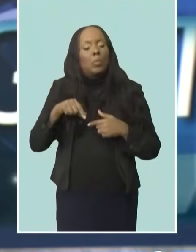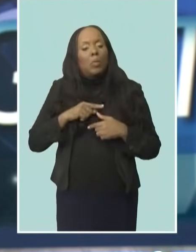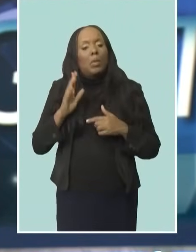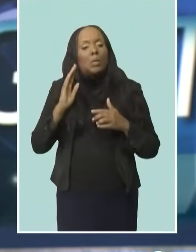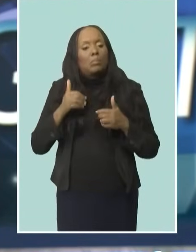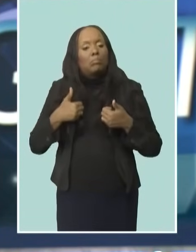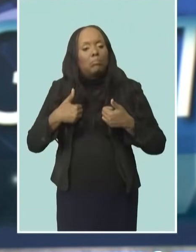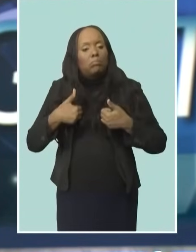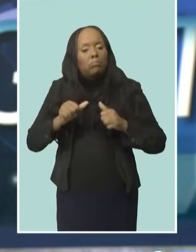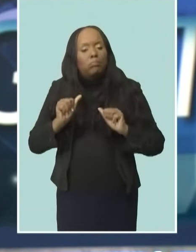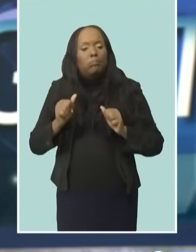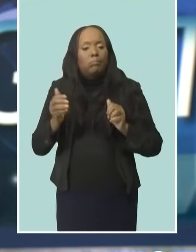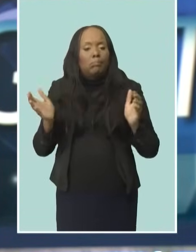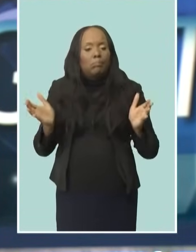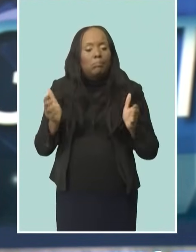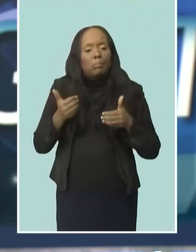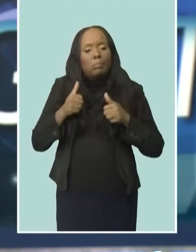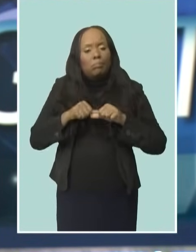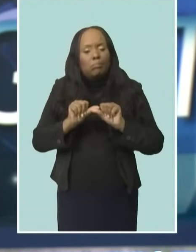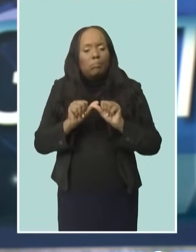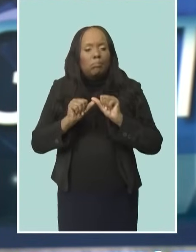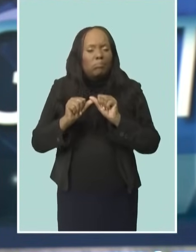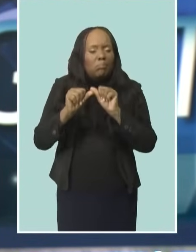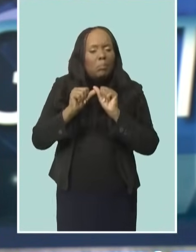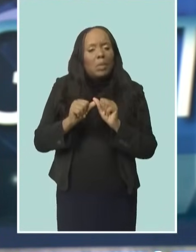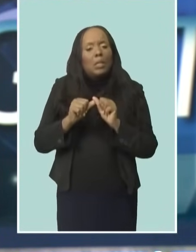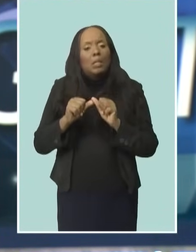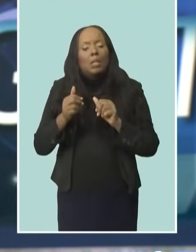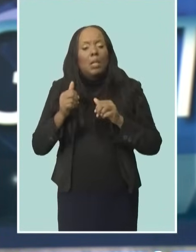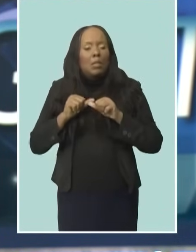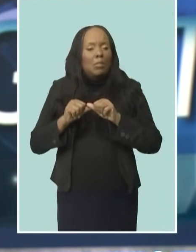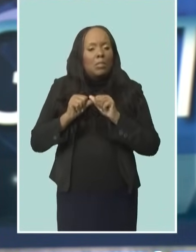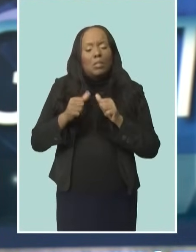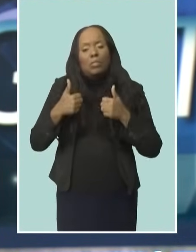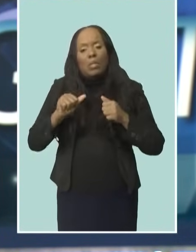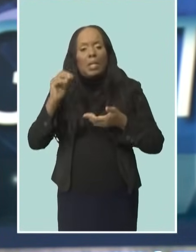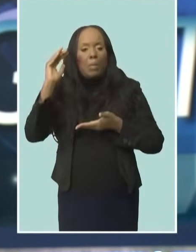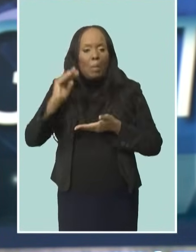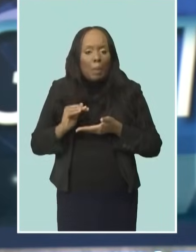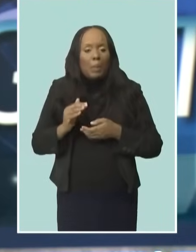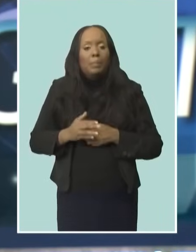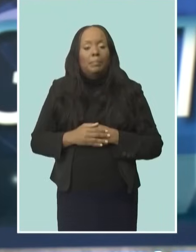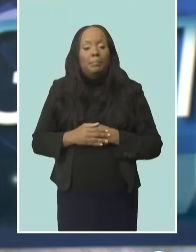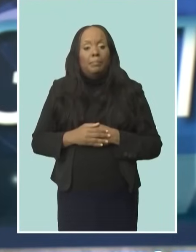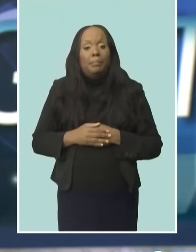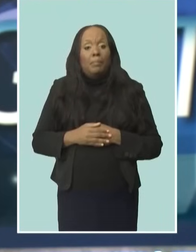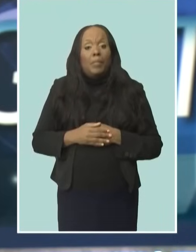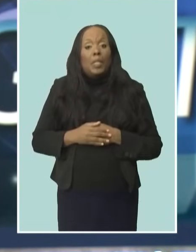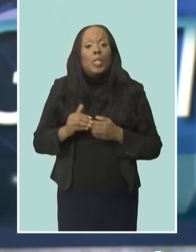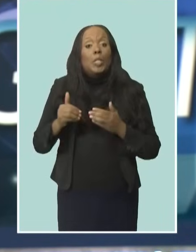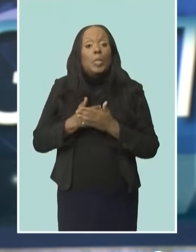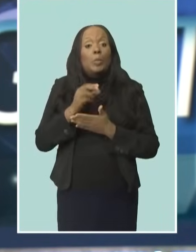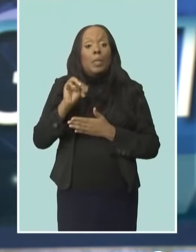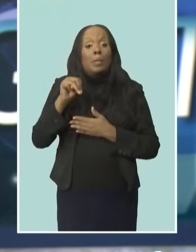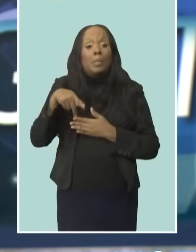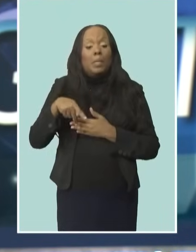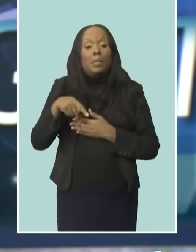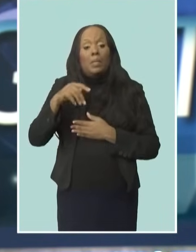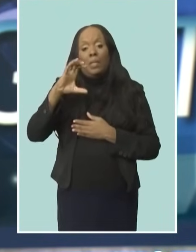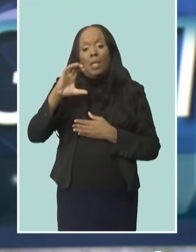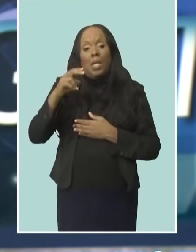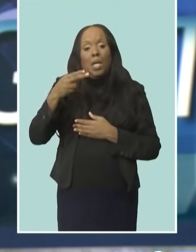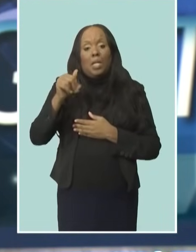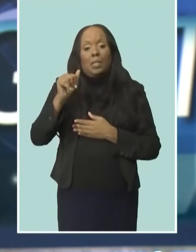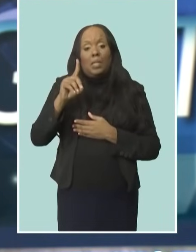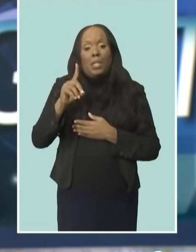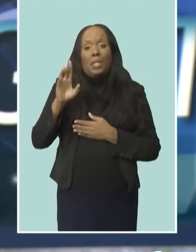Parliament for St. James North, Chad Blackman, arrived at Parliament for his first appearance in the House of Assembly to a big, warm welcome.